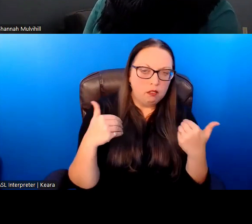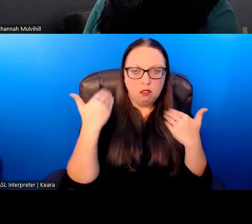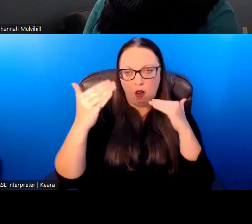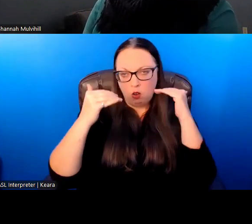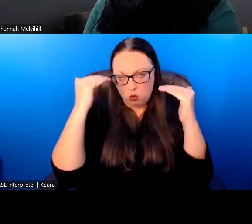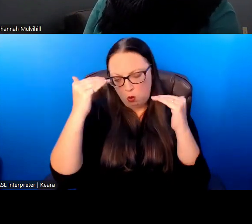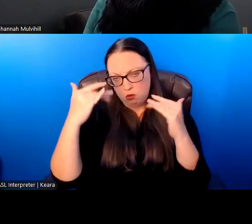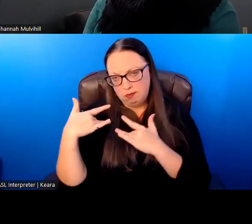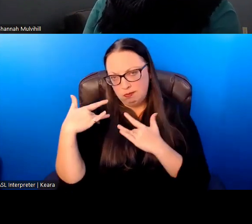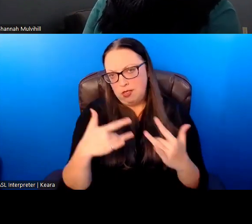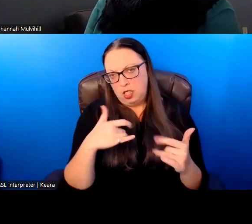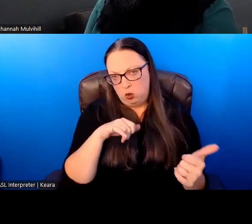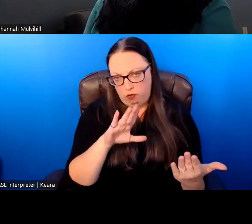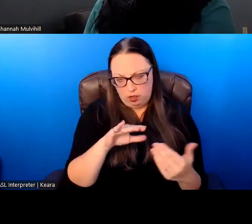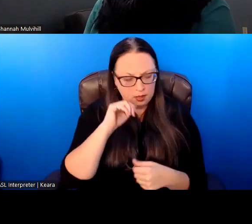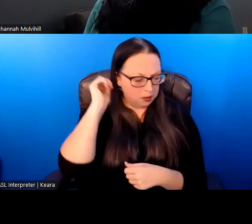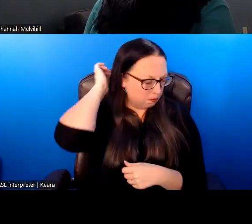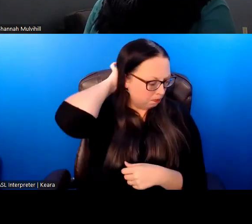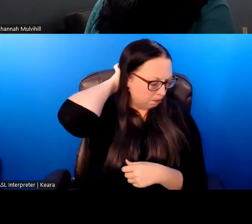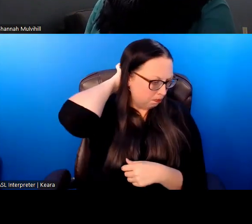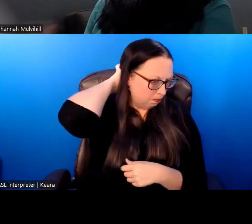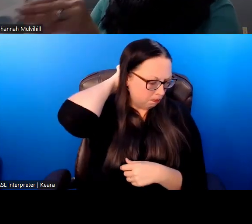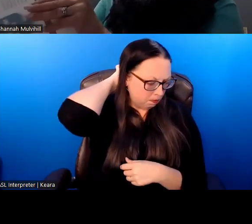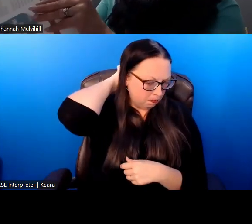adults tend to face.